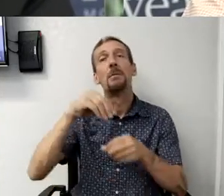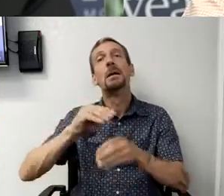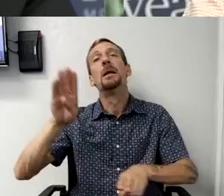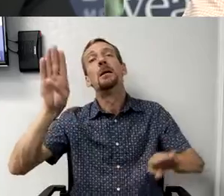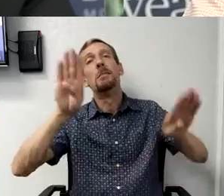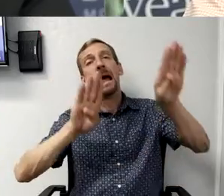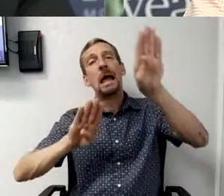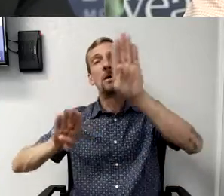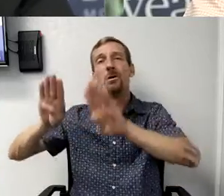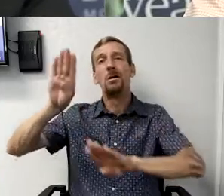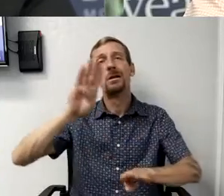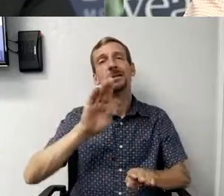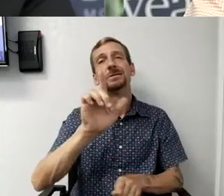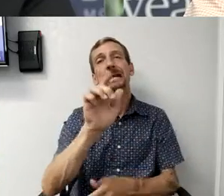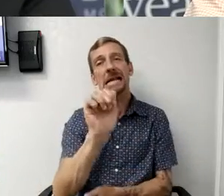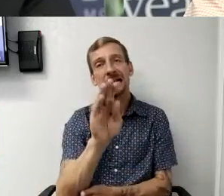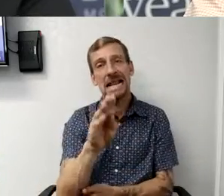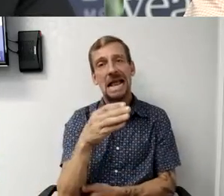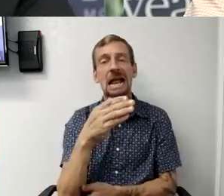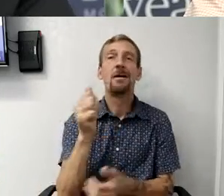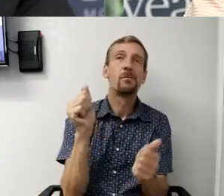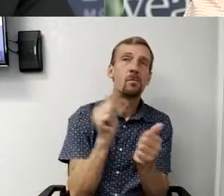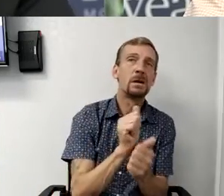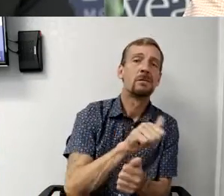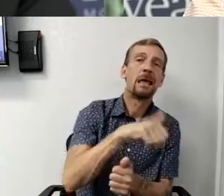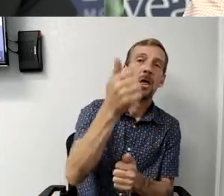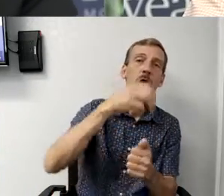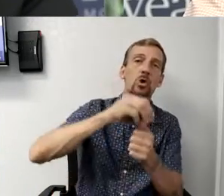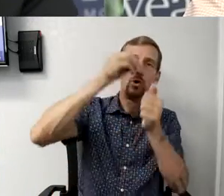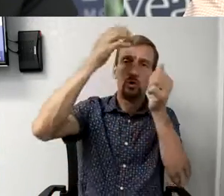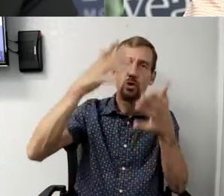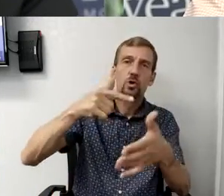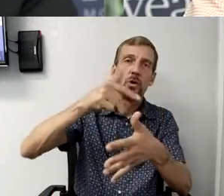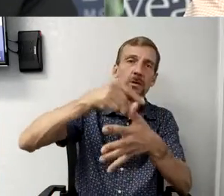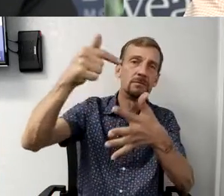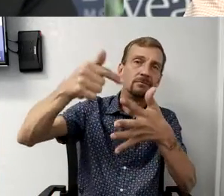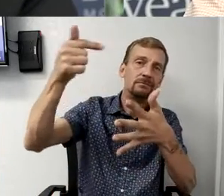lab, and I was with some other students. And then the